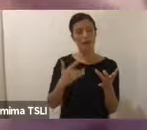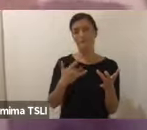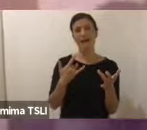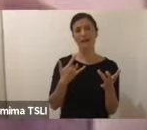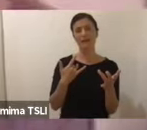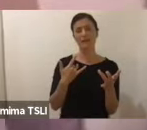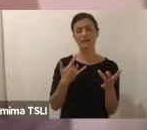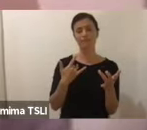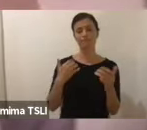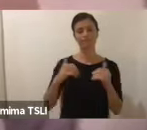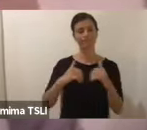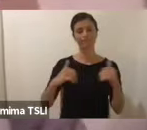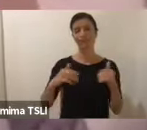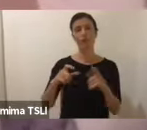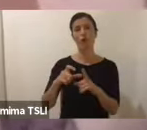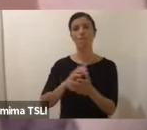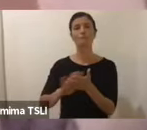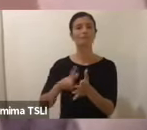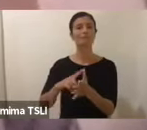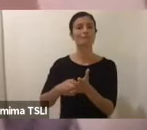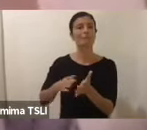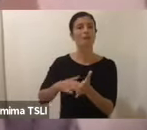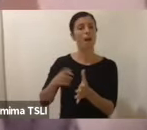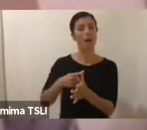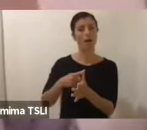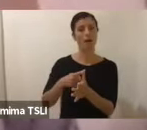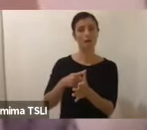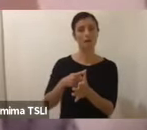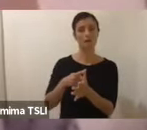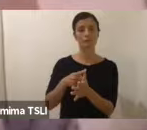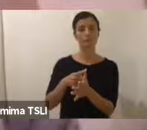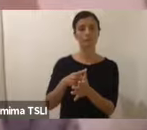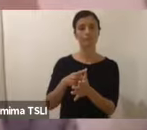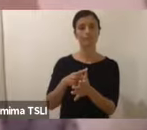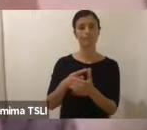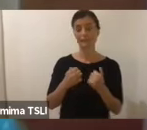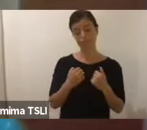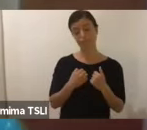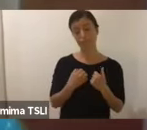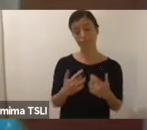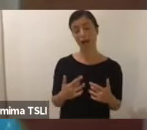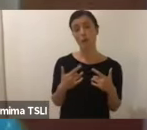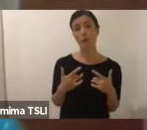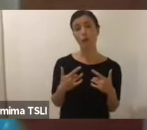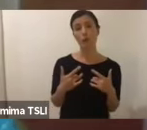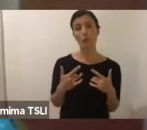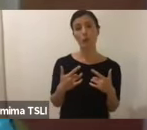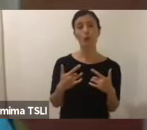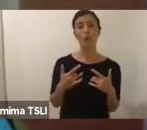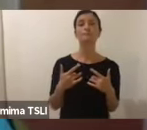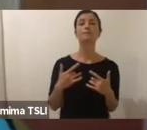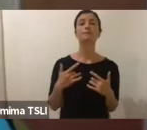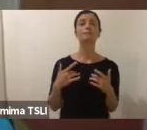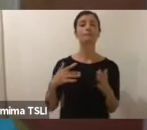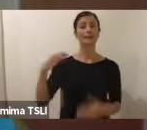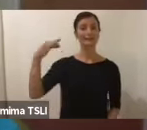probably all i should say for now thank you just to let you know that